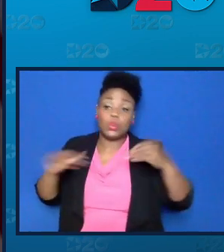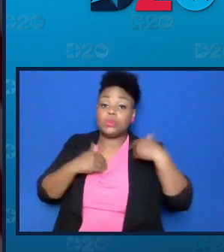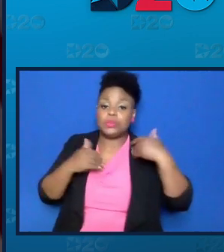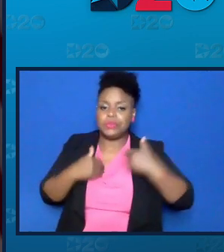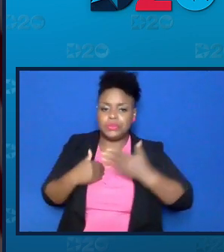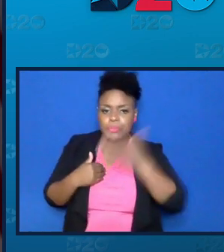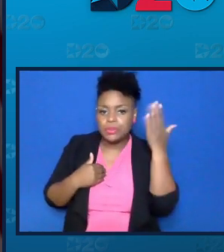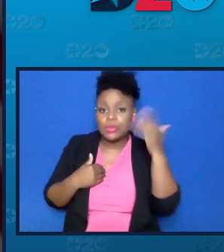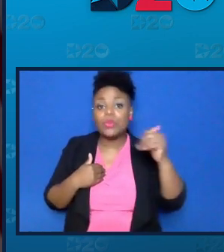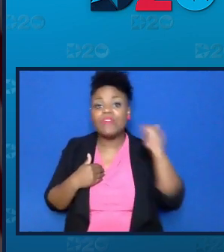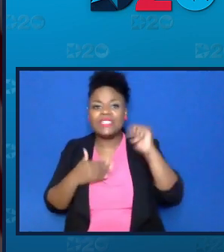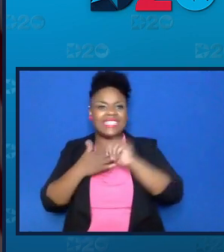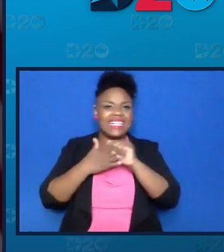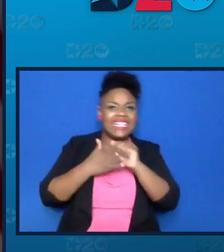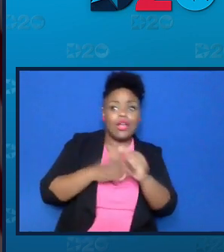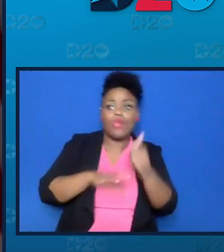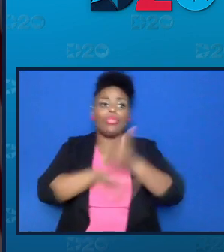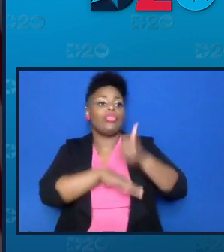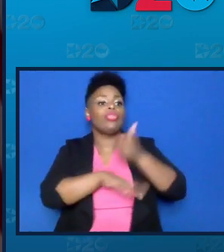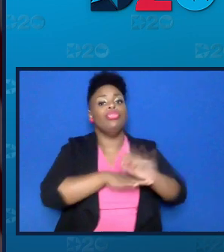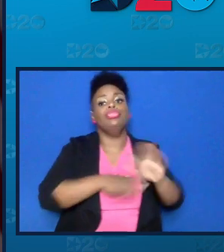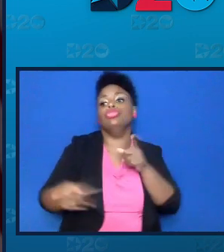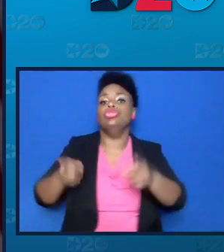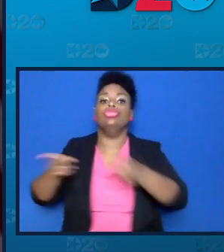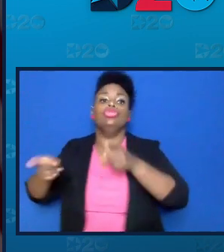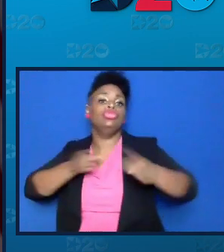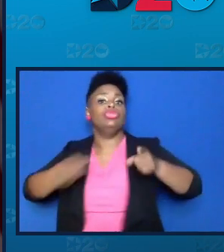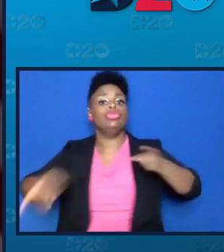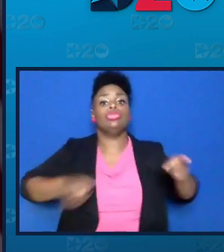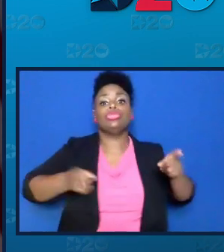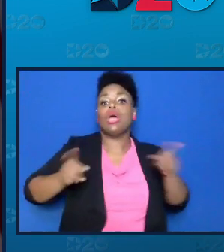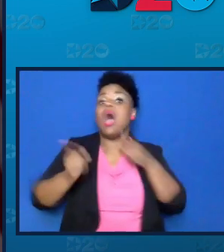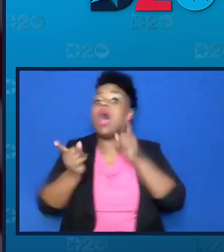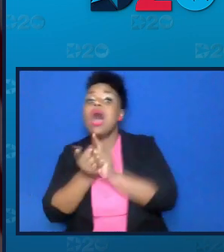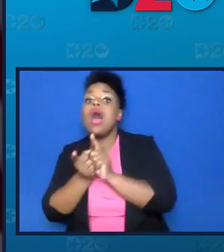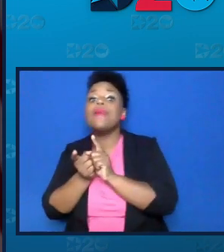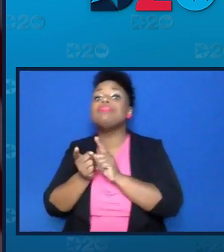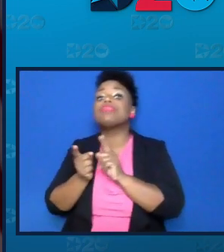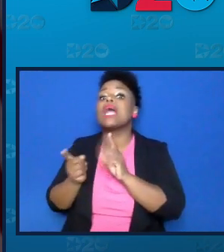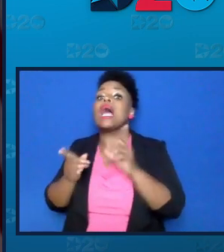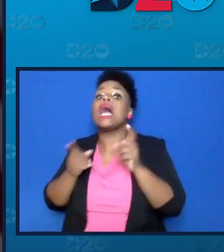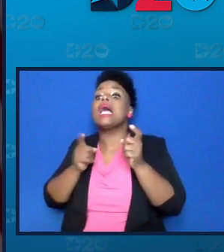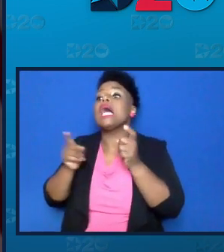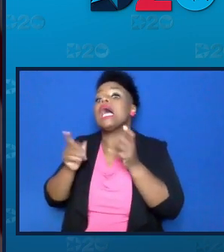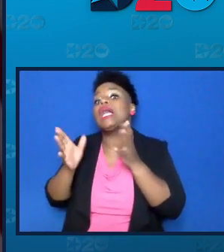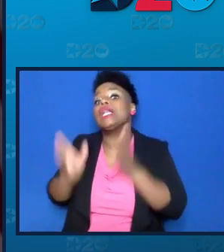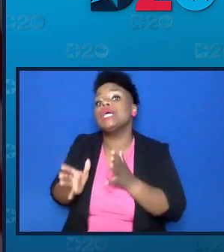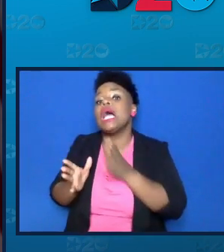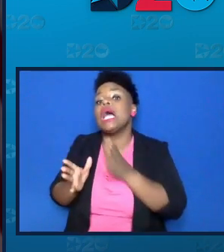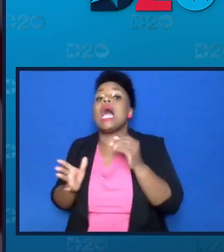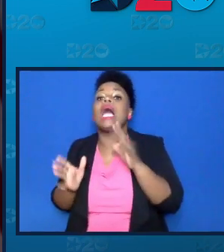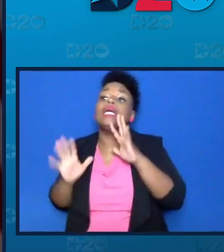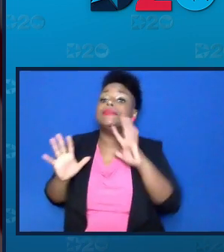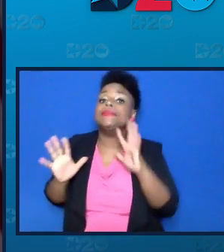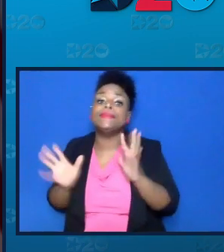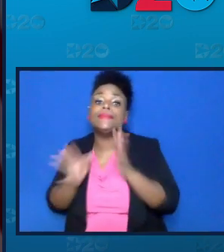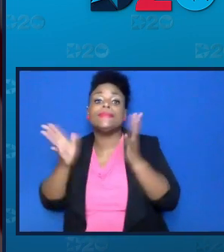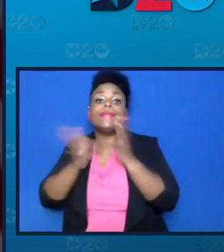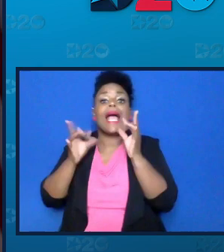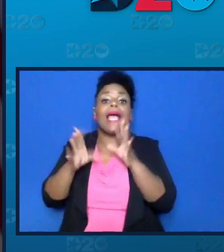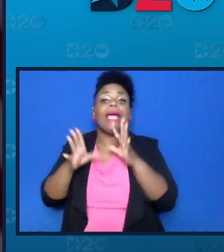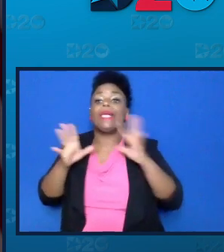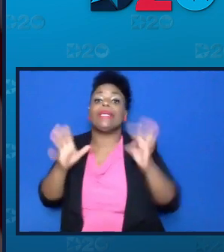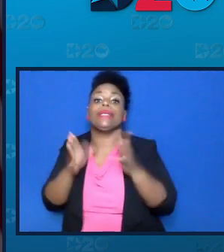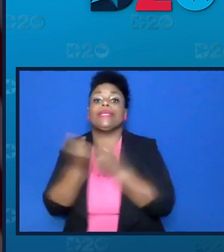lead, blames others, cozies up to dictators, and fans the flames of hate and division. He'll wake up